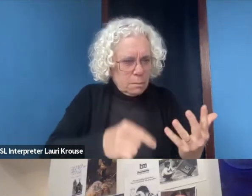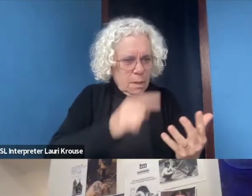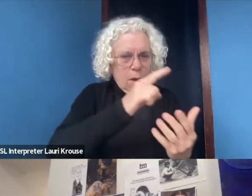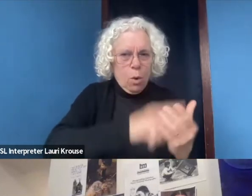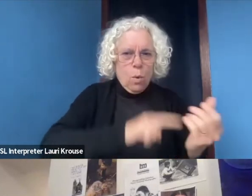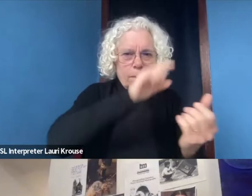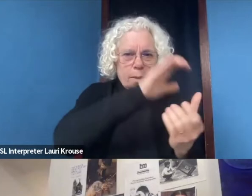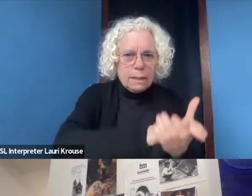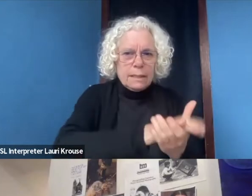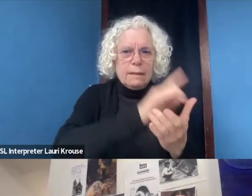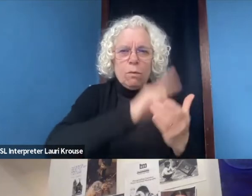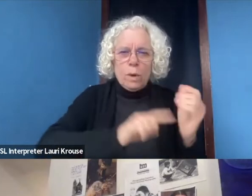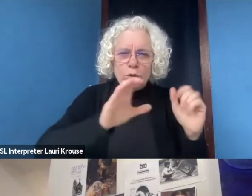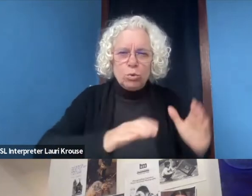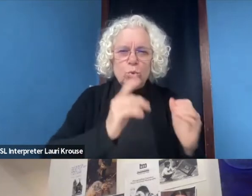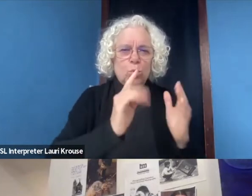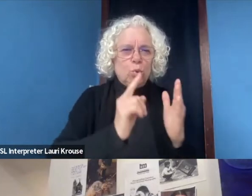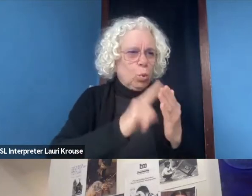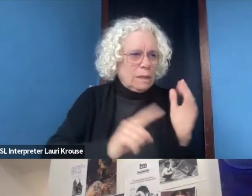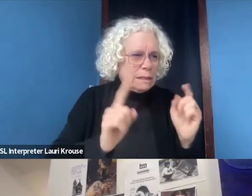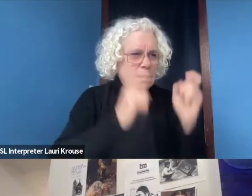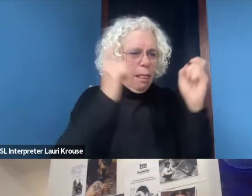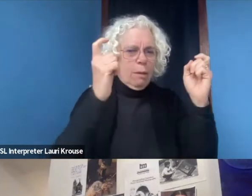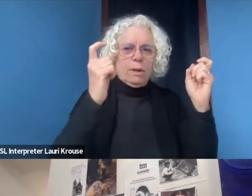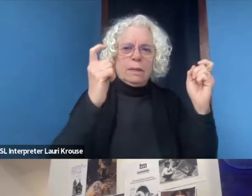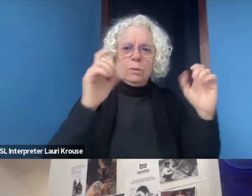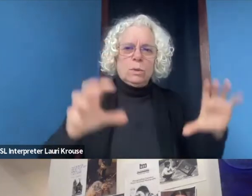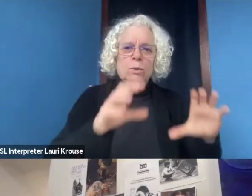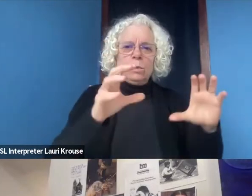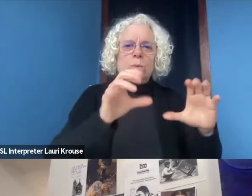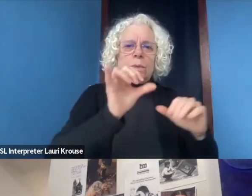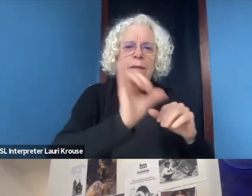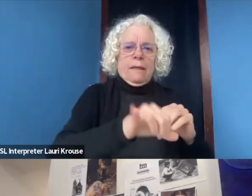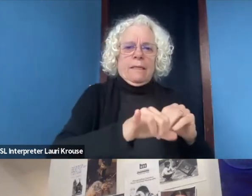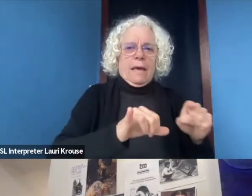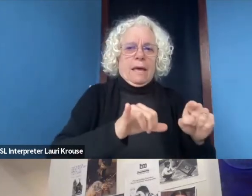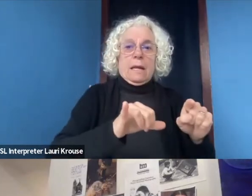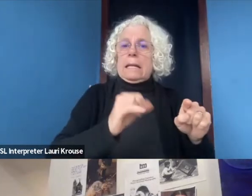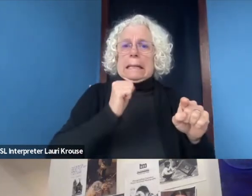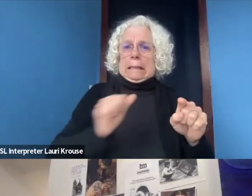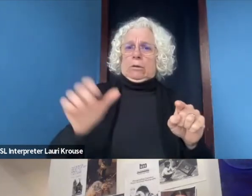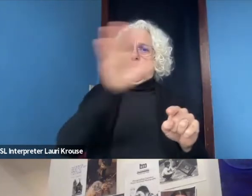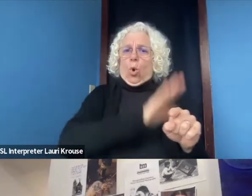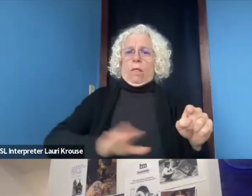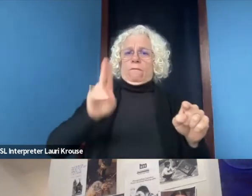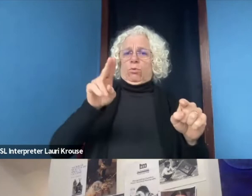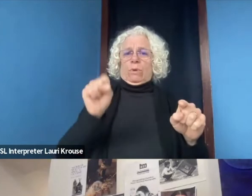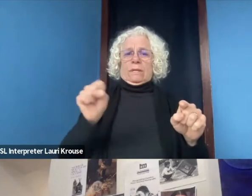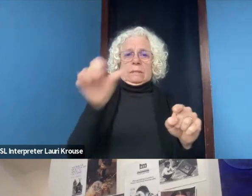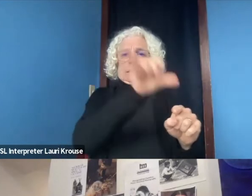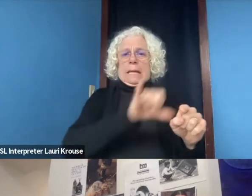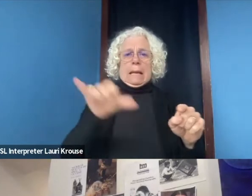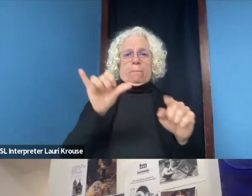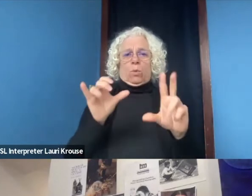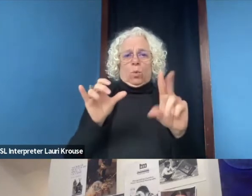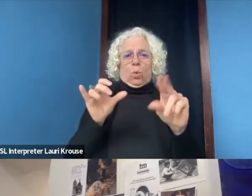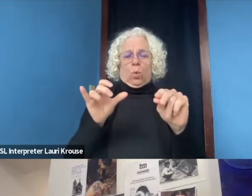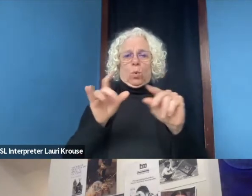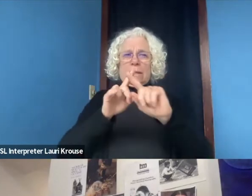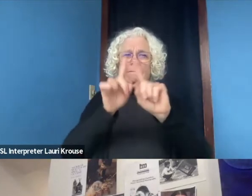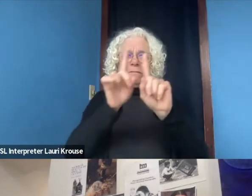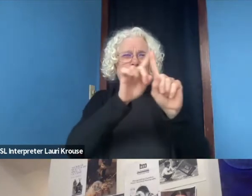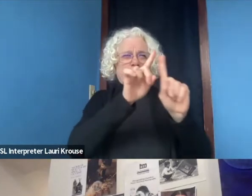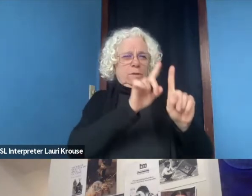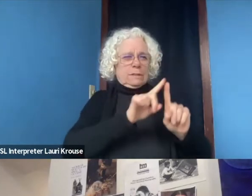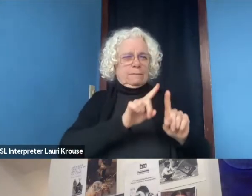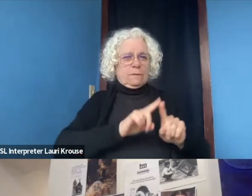our ceremonies, they differ from region to region. Because when you think about it, how can you have a